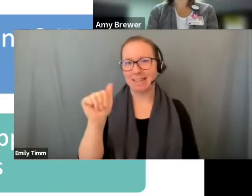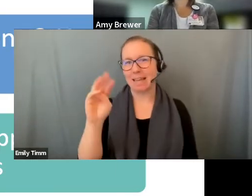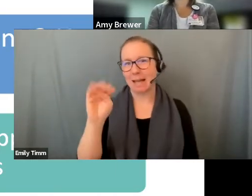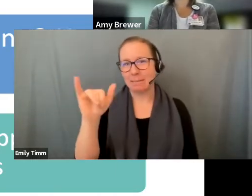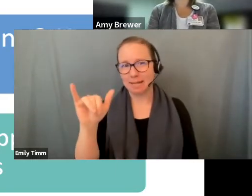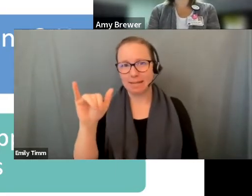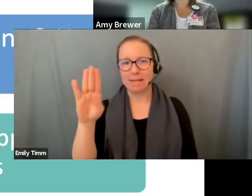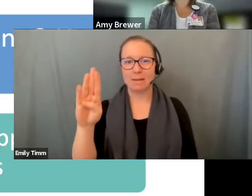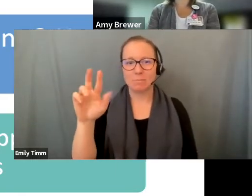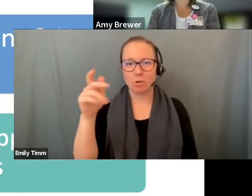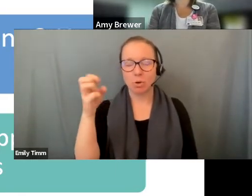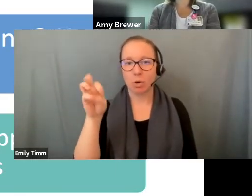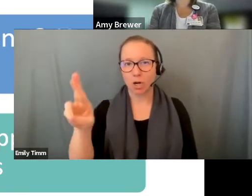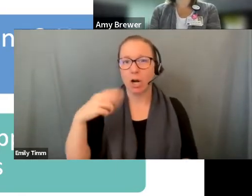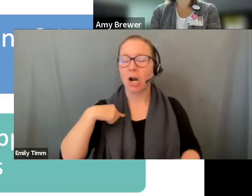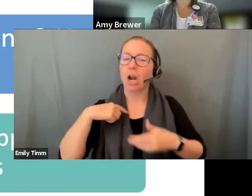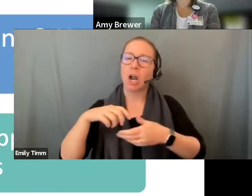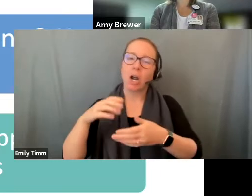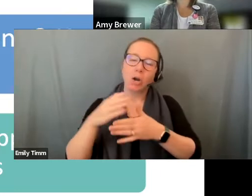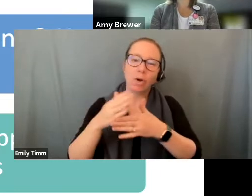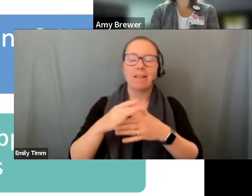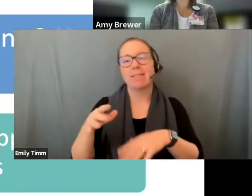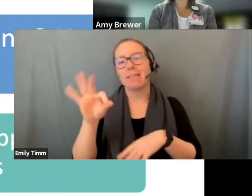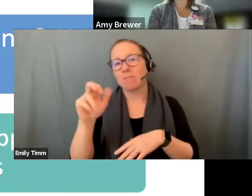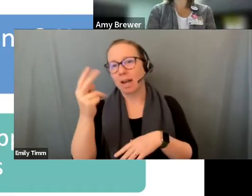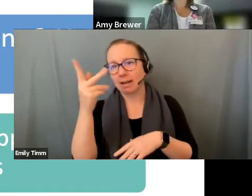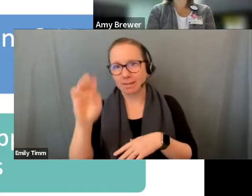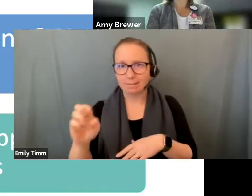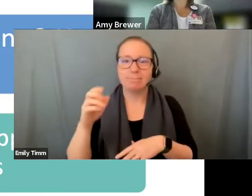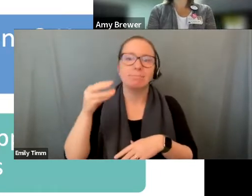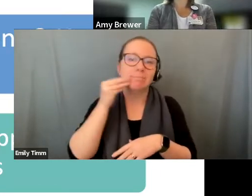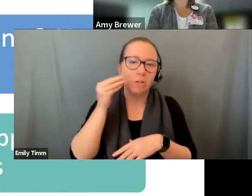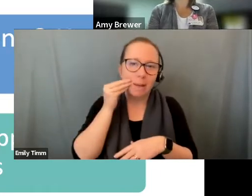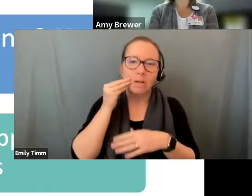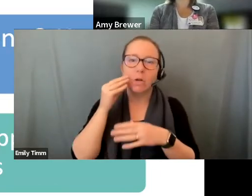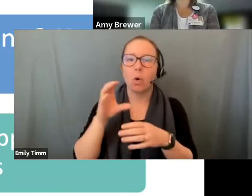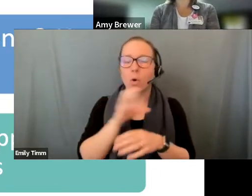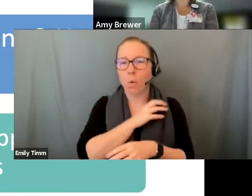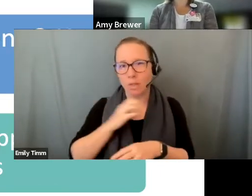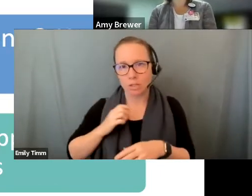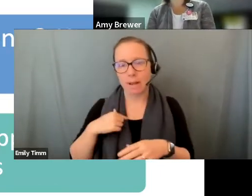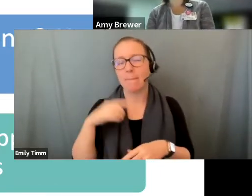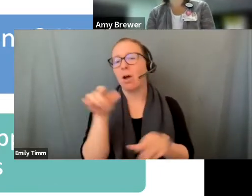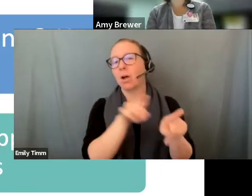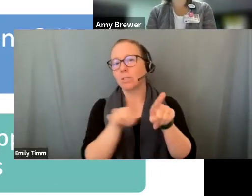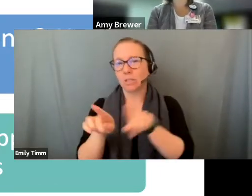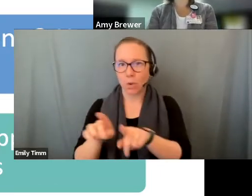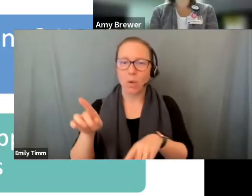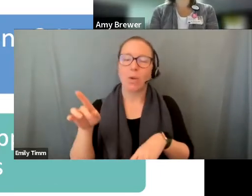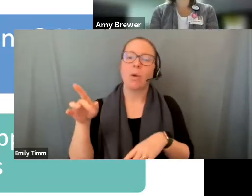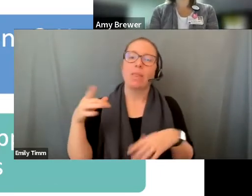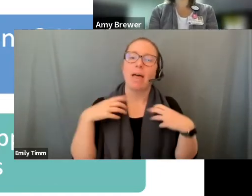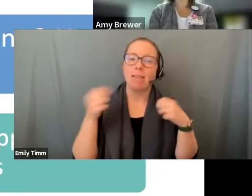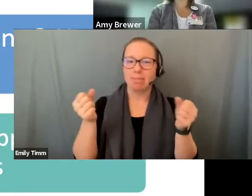coordinate the Franklin Grandisle Tobacco Prevention Coalition. Many of you know me, some of you do not. I'm also the health educator here at Northwestern Medical